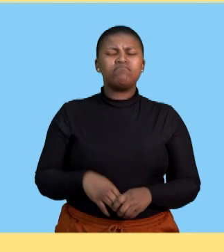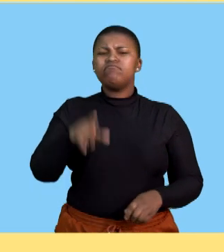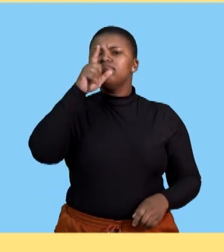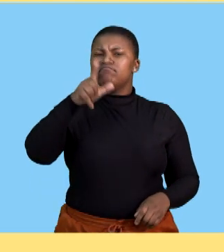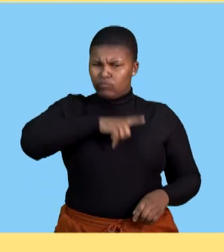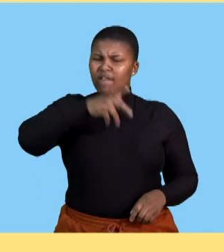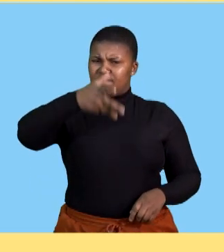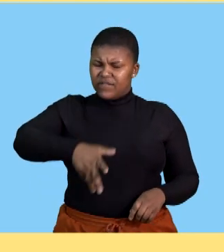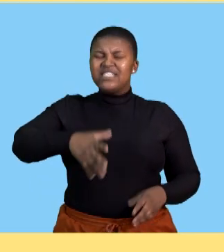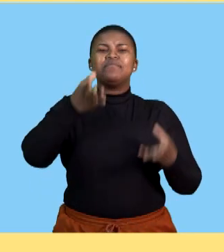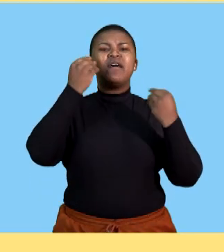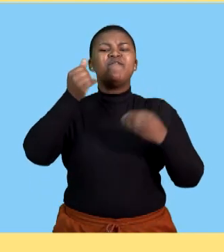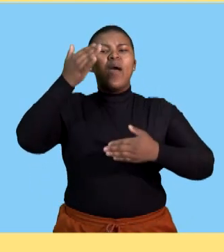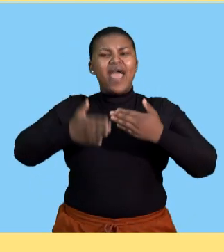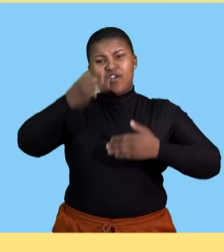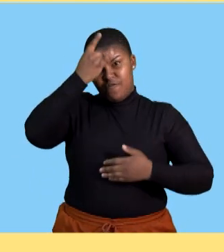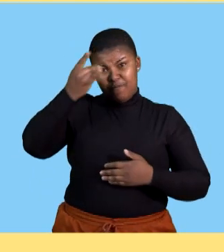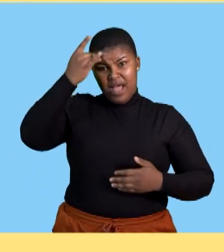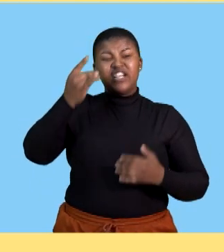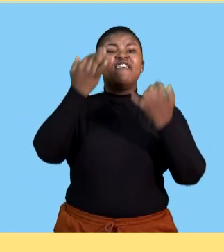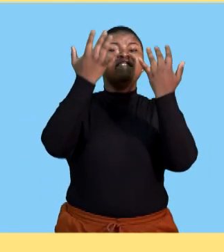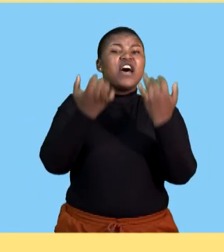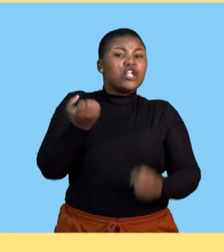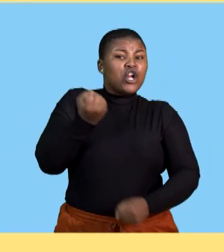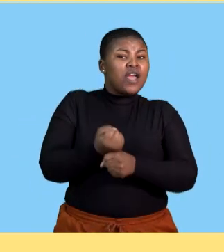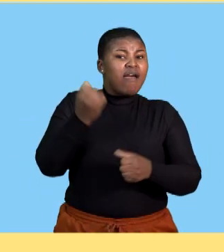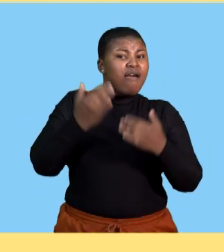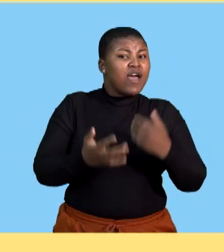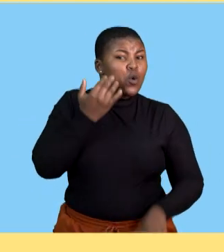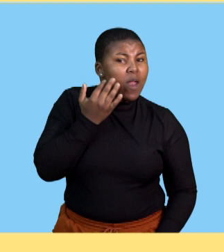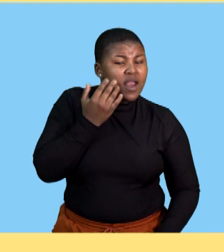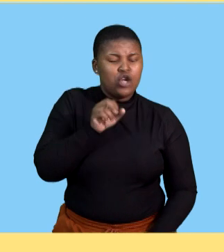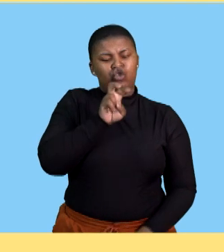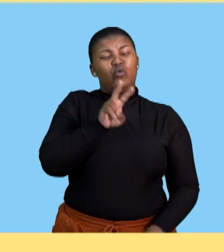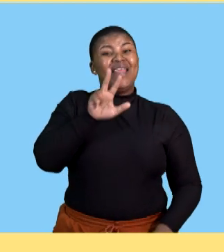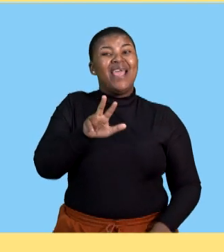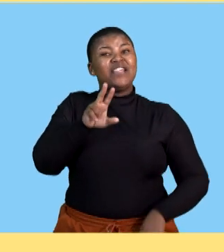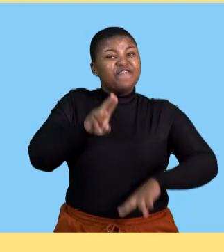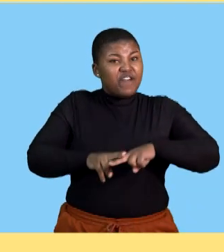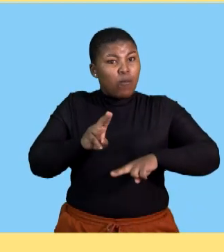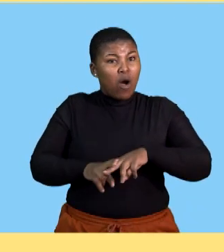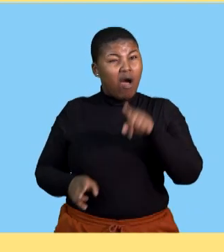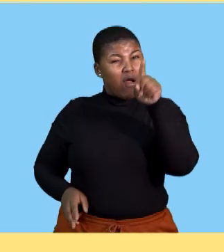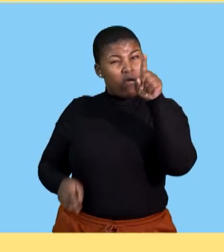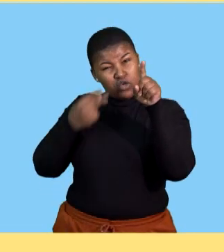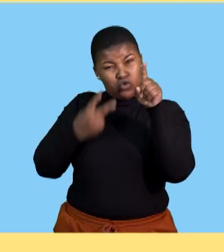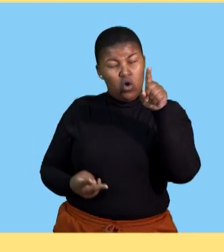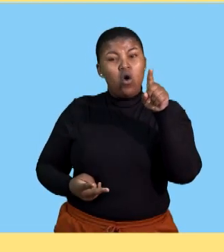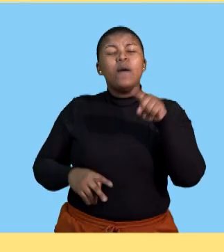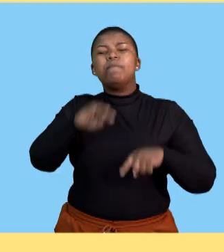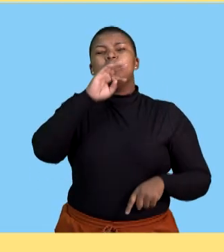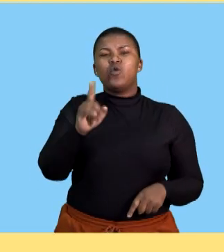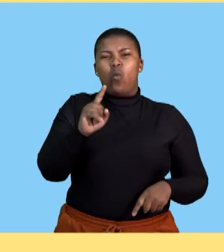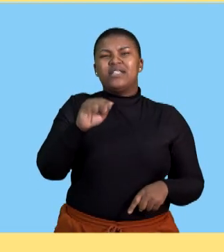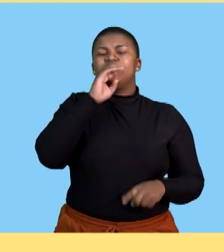has been received until the end of March. Our financial period ends on 28 February. That simply